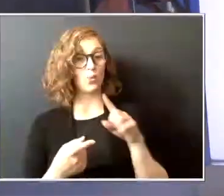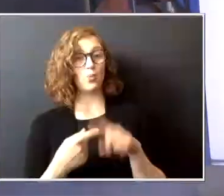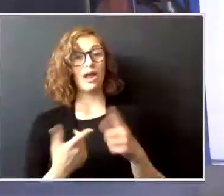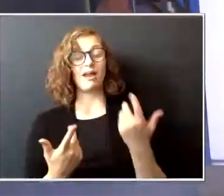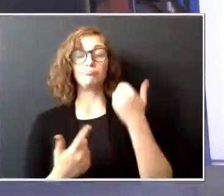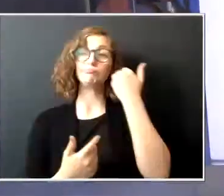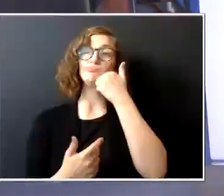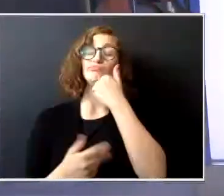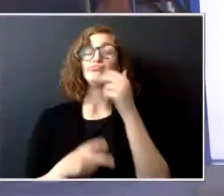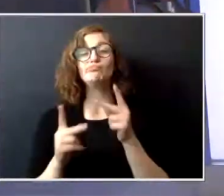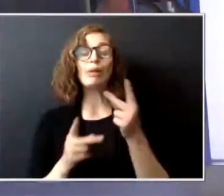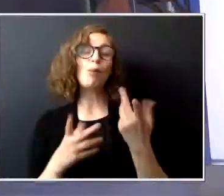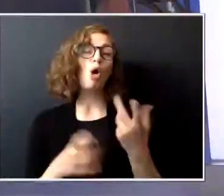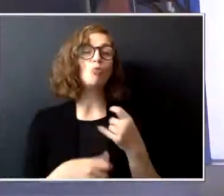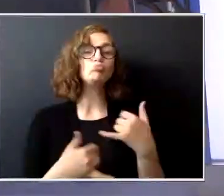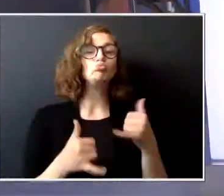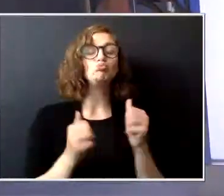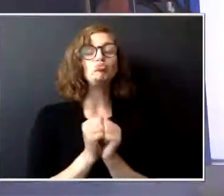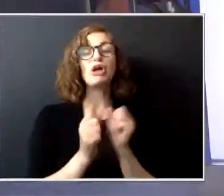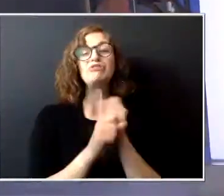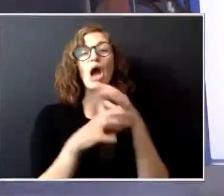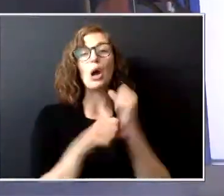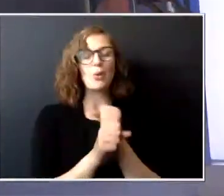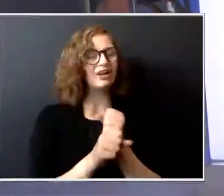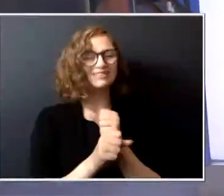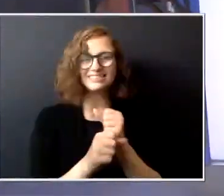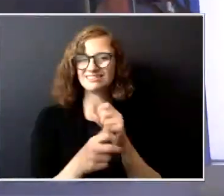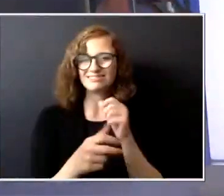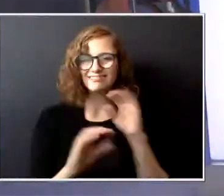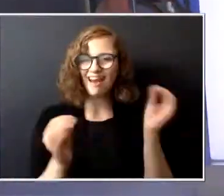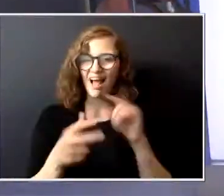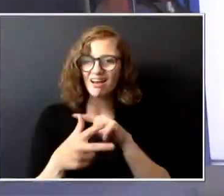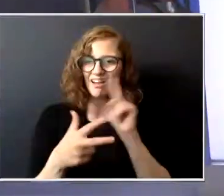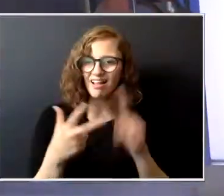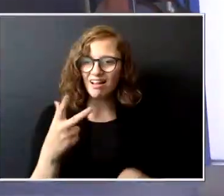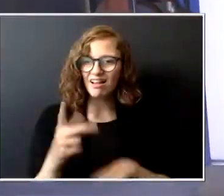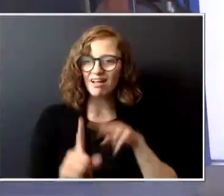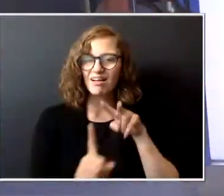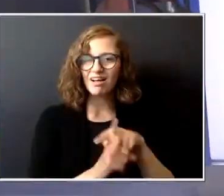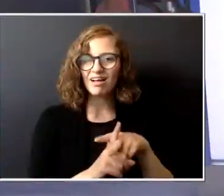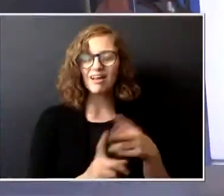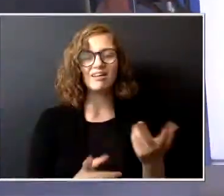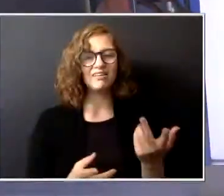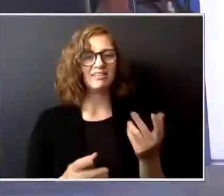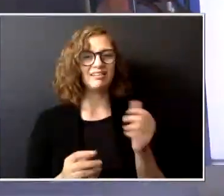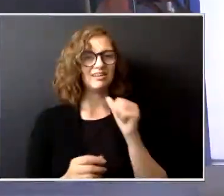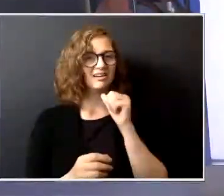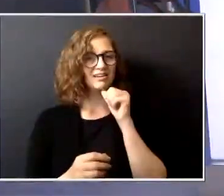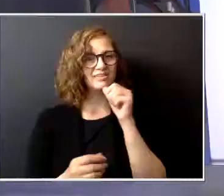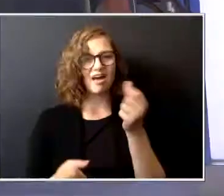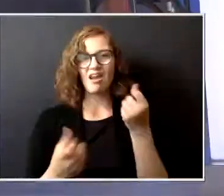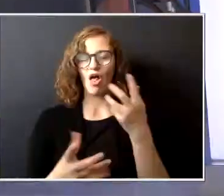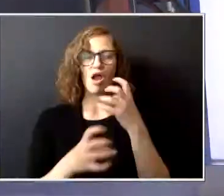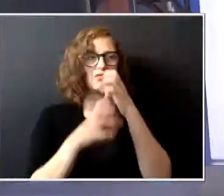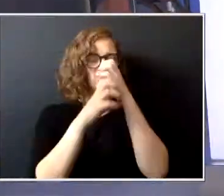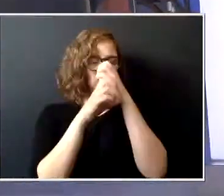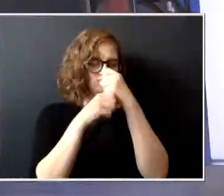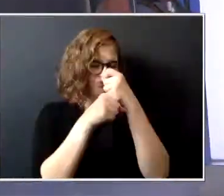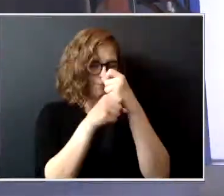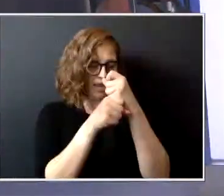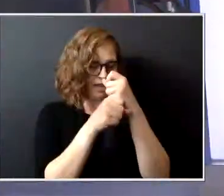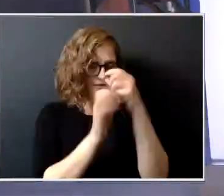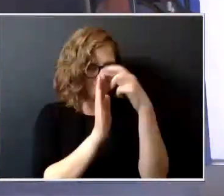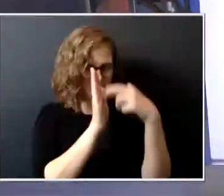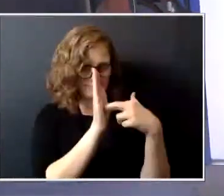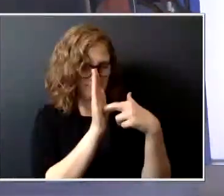fireworks. Just about anybody can make them. People that don't operate at a distance, they're right there on top of them, and they don't wear protective